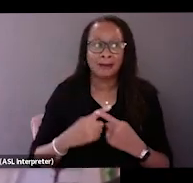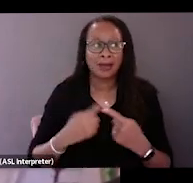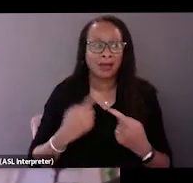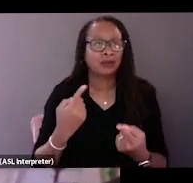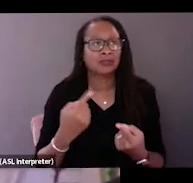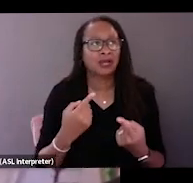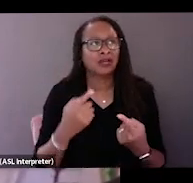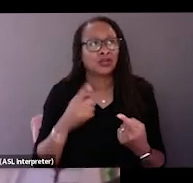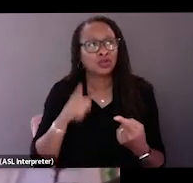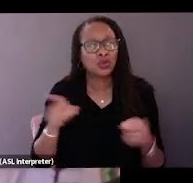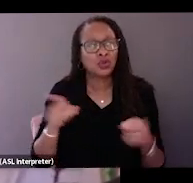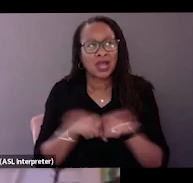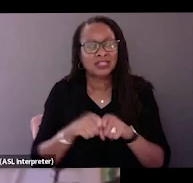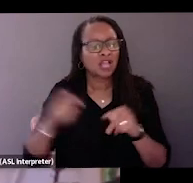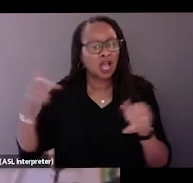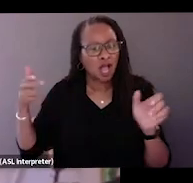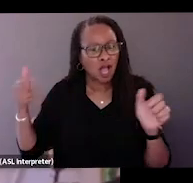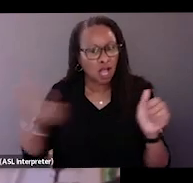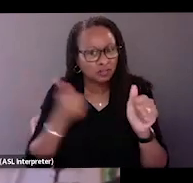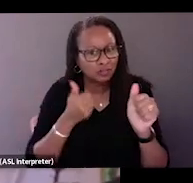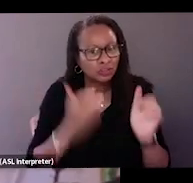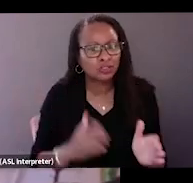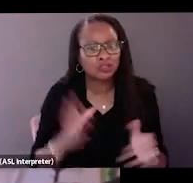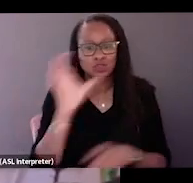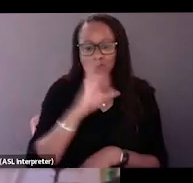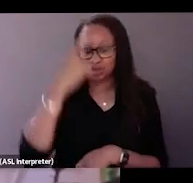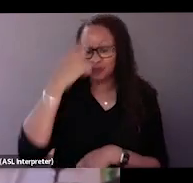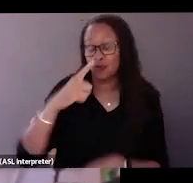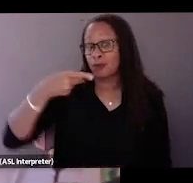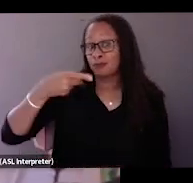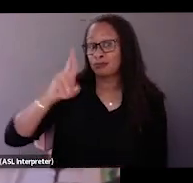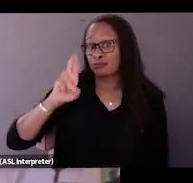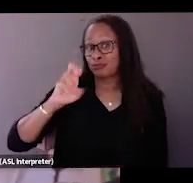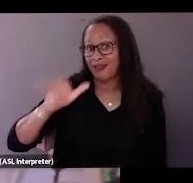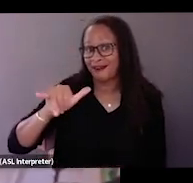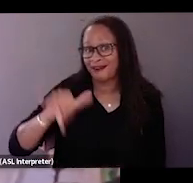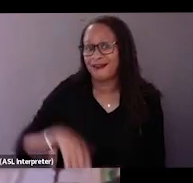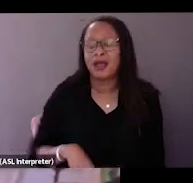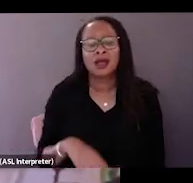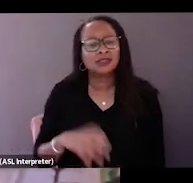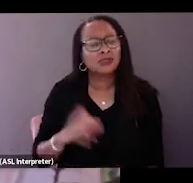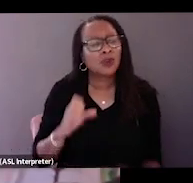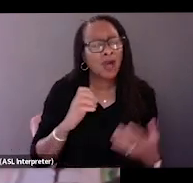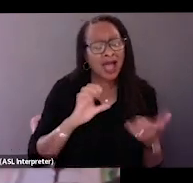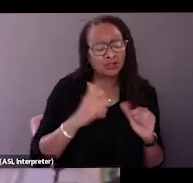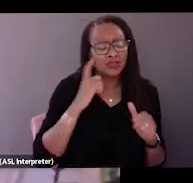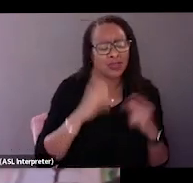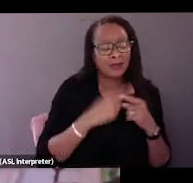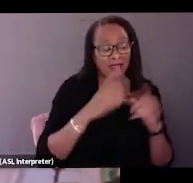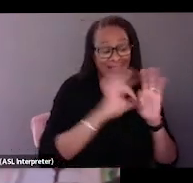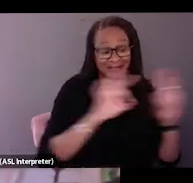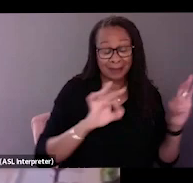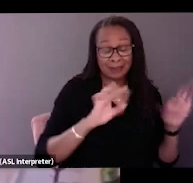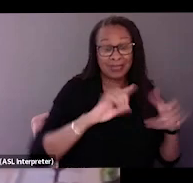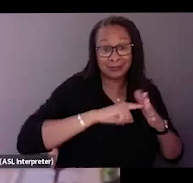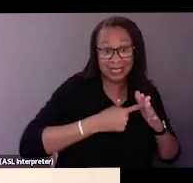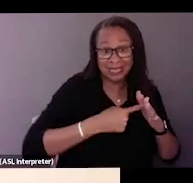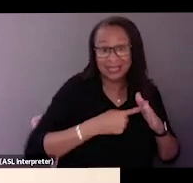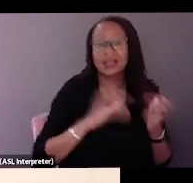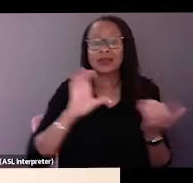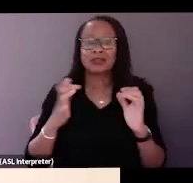for prey. And I'm really curious about how you thought about that then when you were making the film versus how you think about that